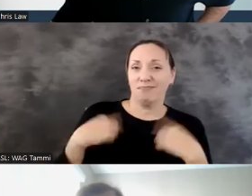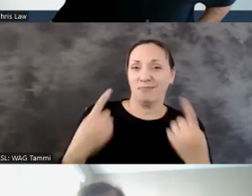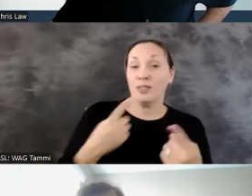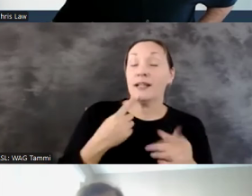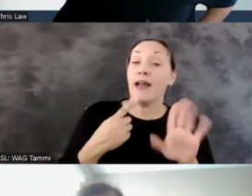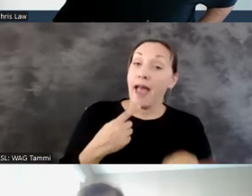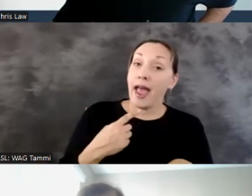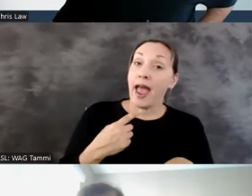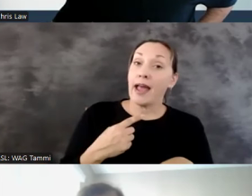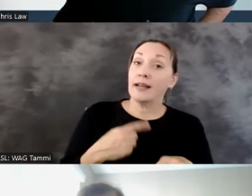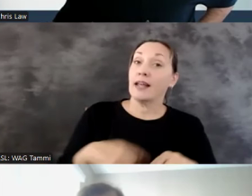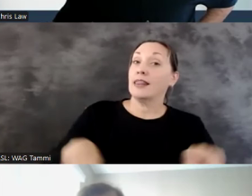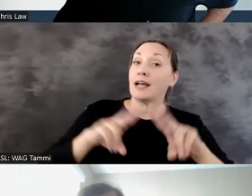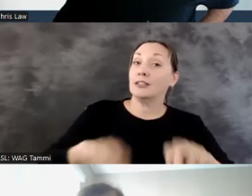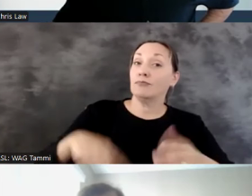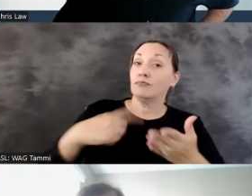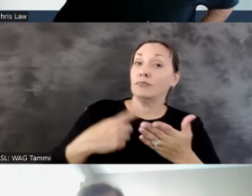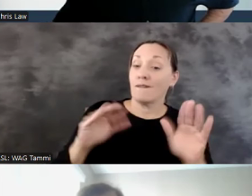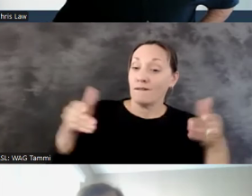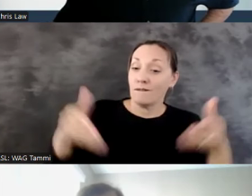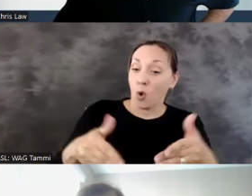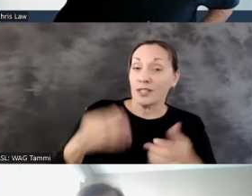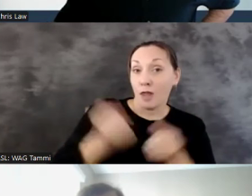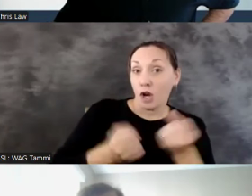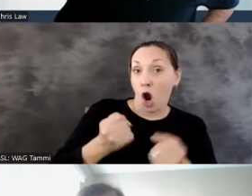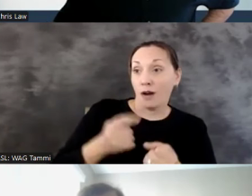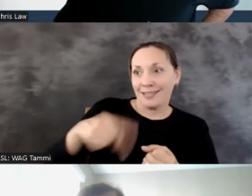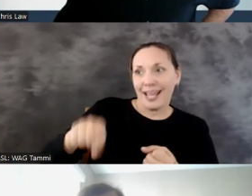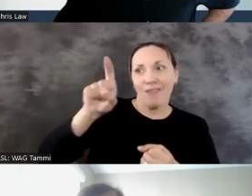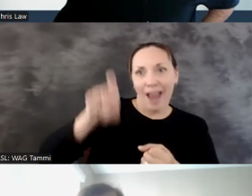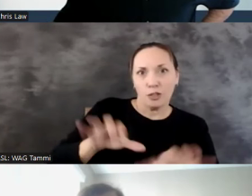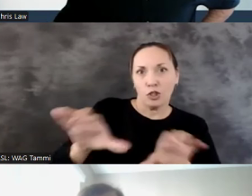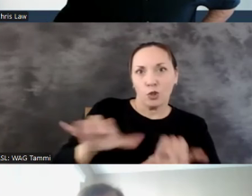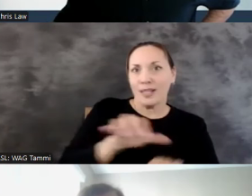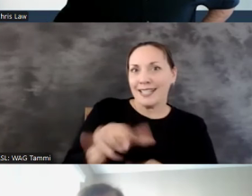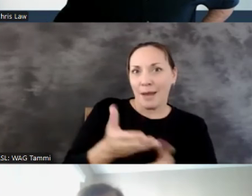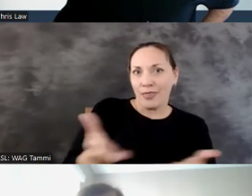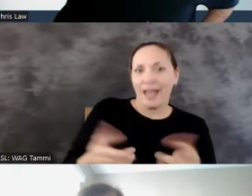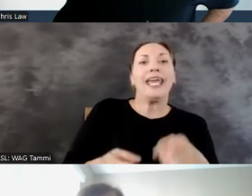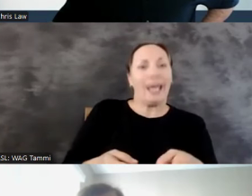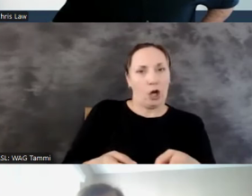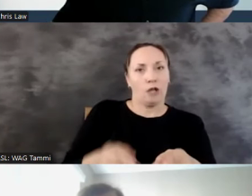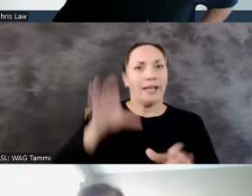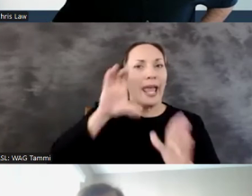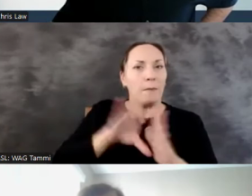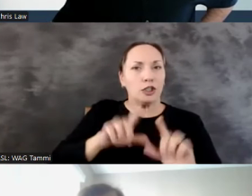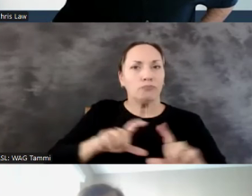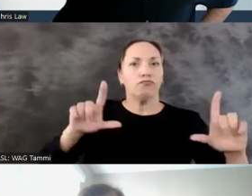look towards the car industry because they've had to do the same sort of thing. So here, I've got an image of a car.